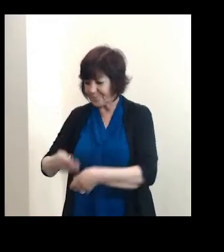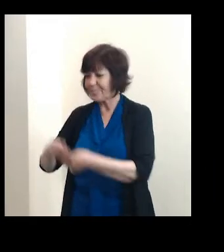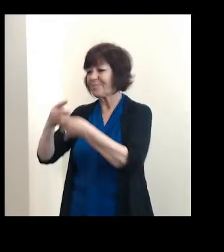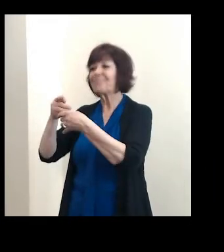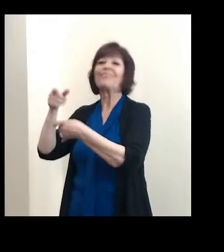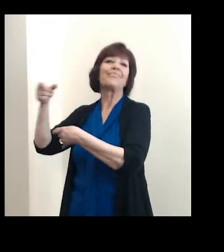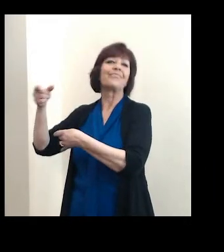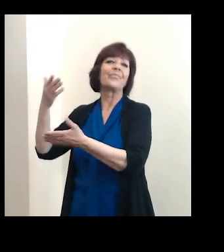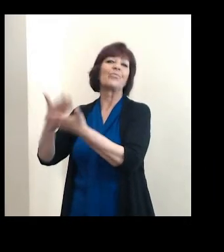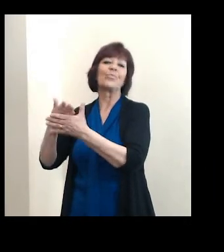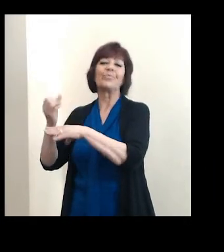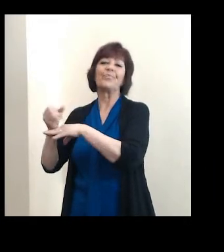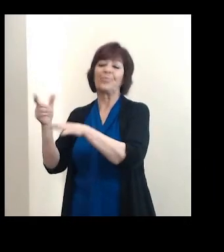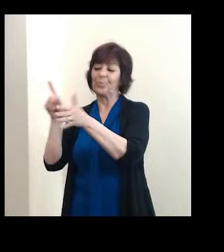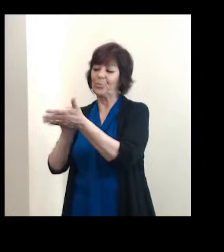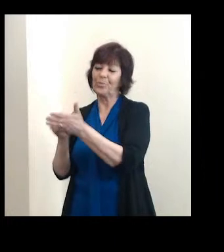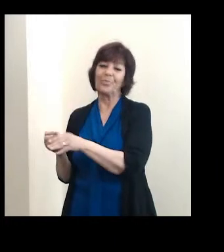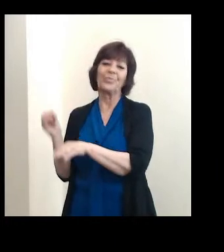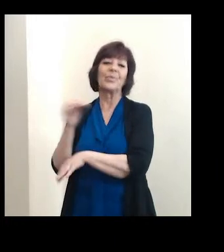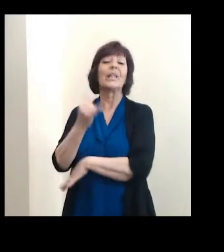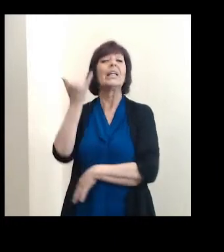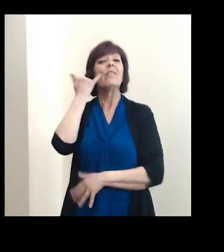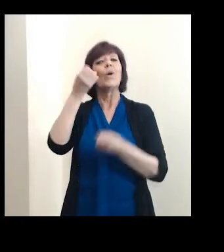your card, give us a call at